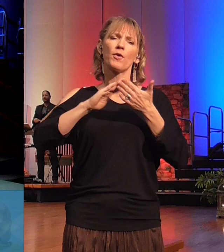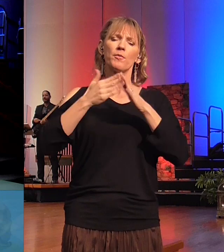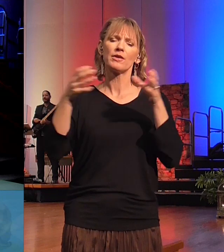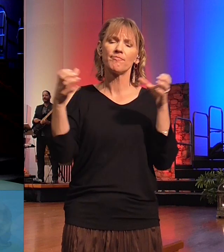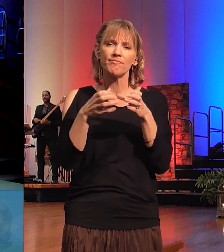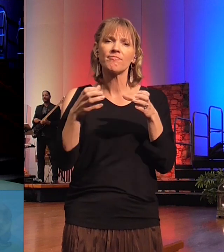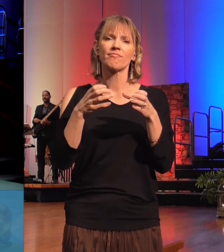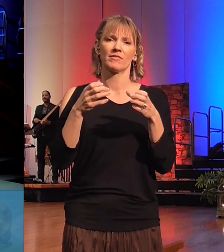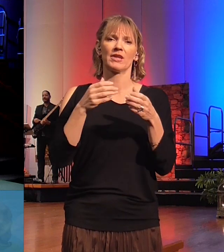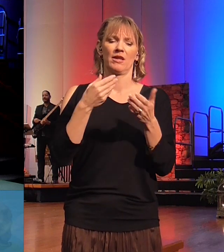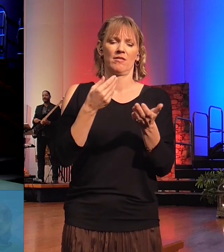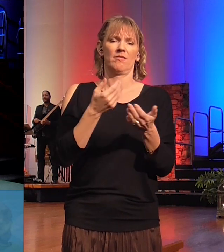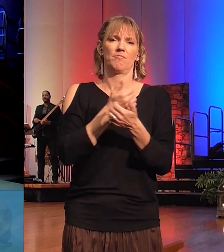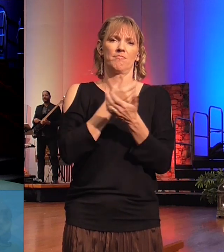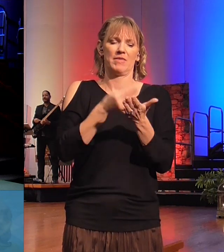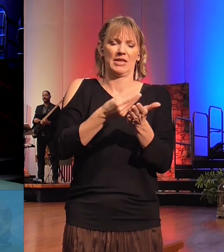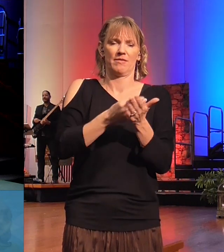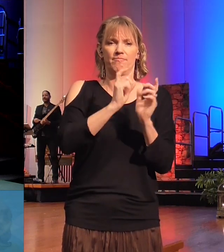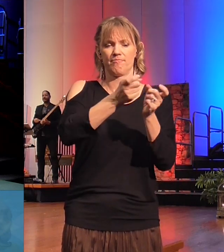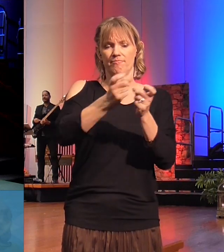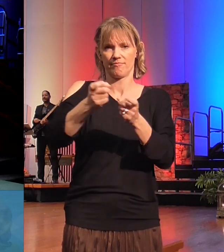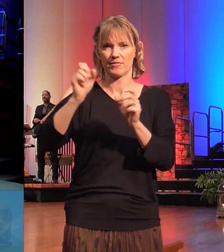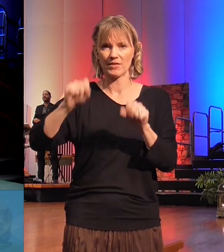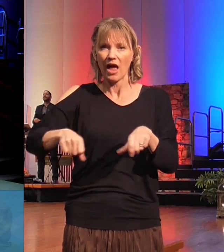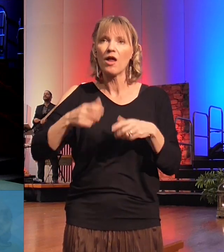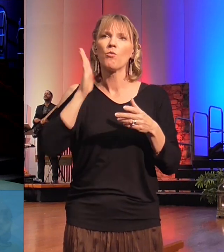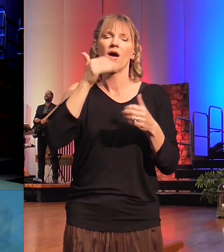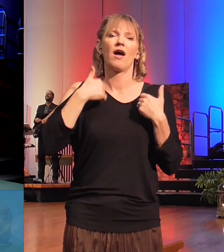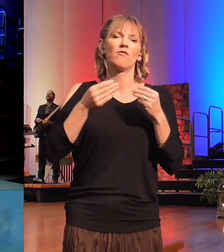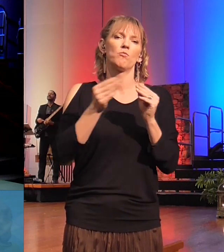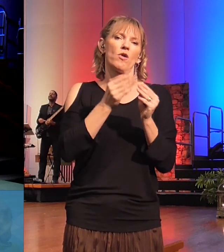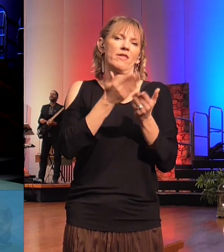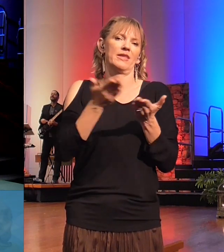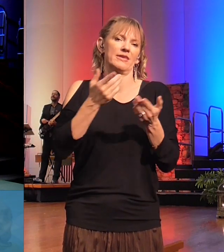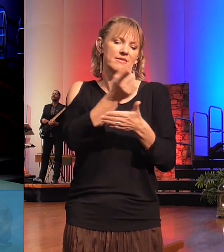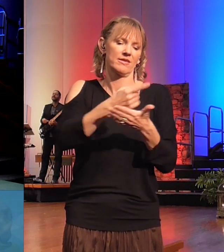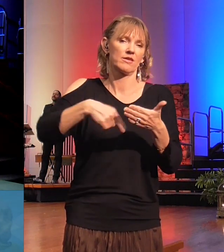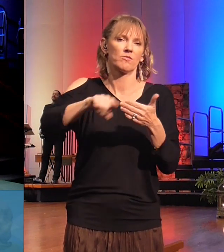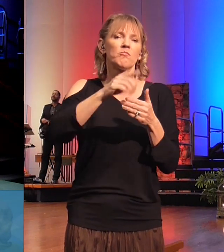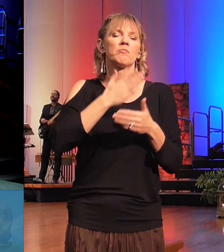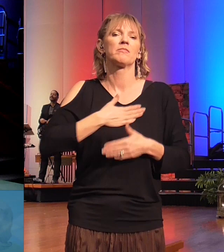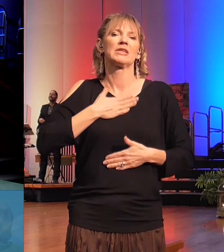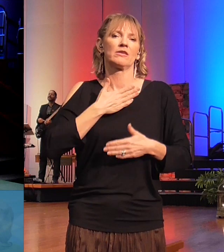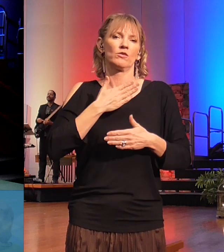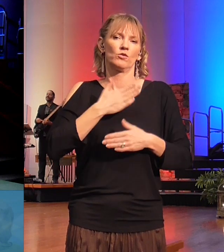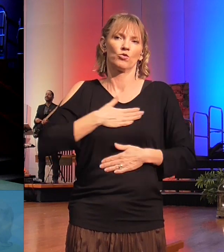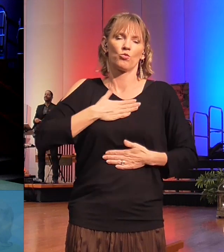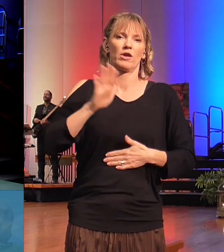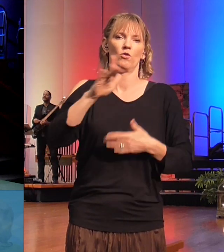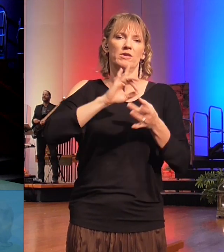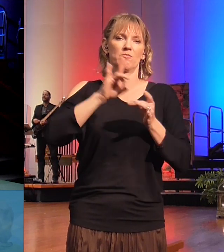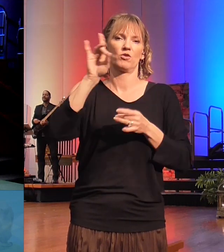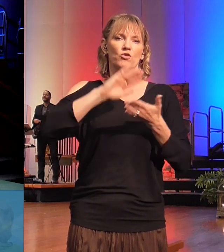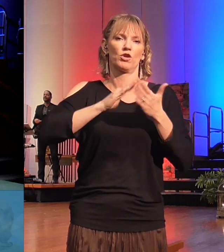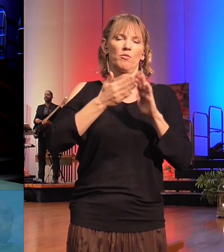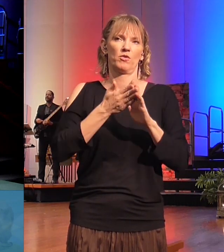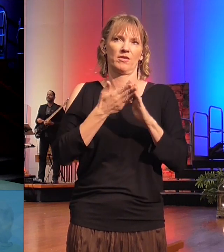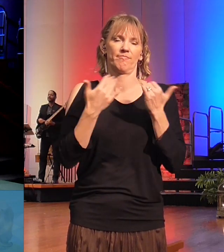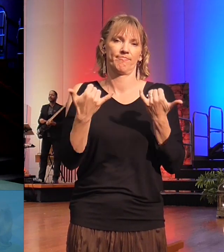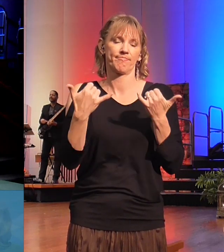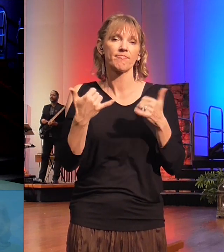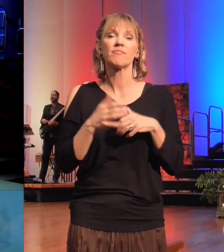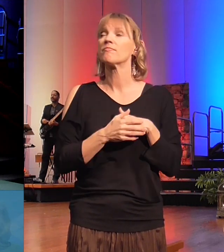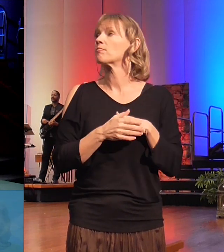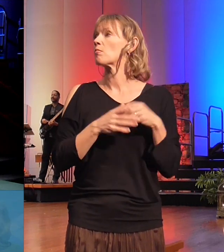donation bin, put a little in, and we'll have some even more stuff next week. And so please enjoy your spiritual community in the meantime. Hey, we've